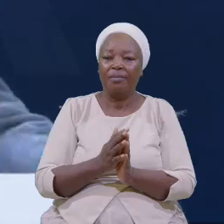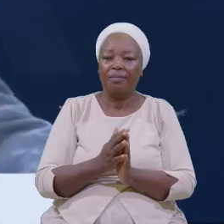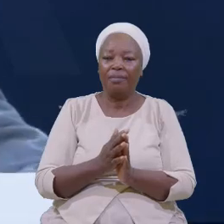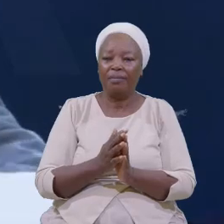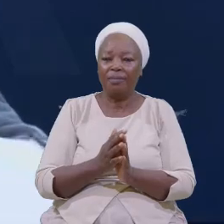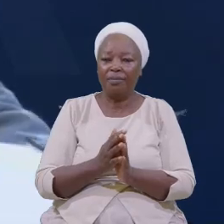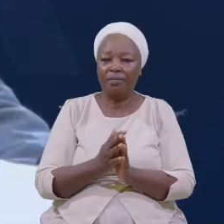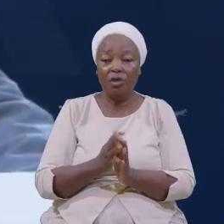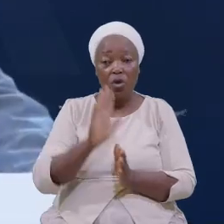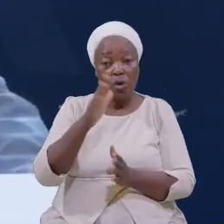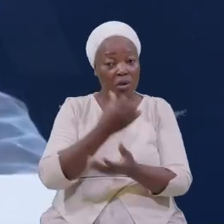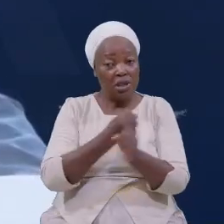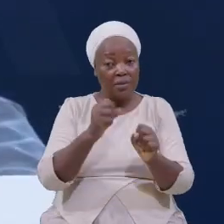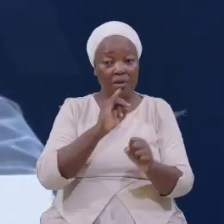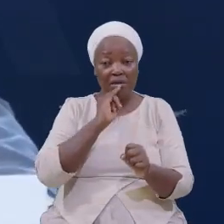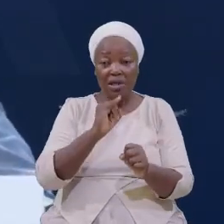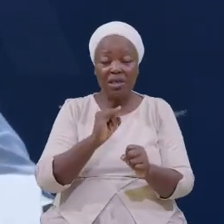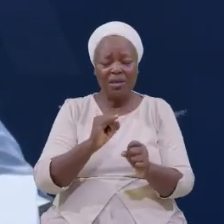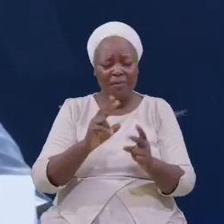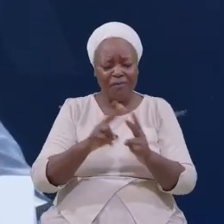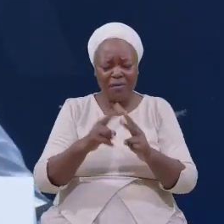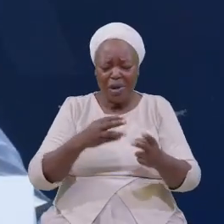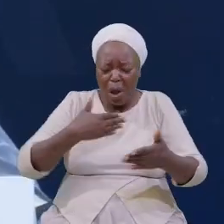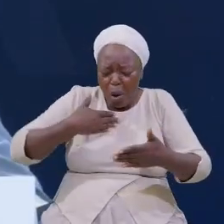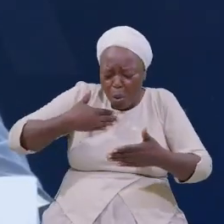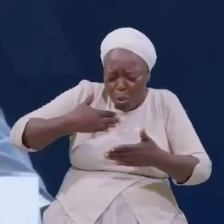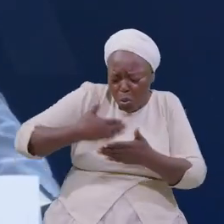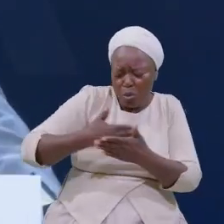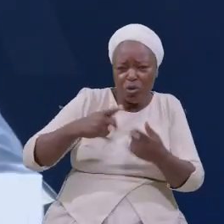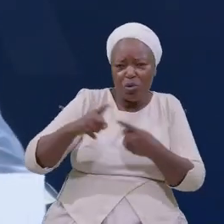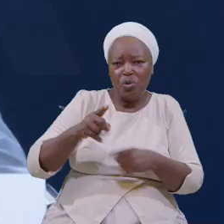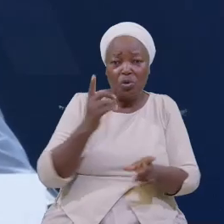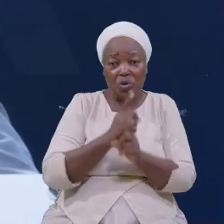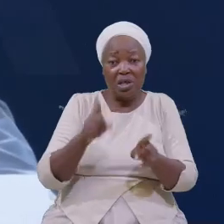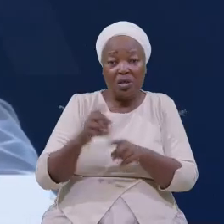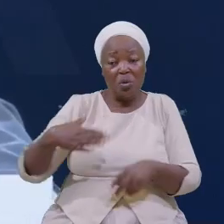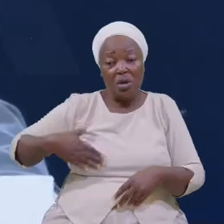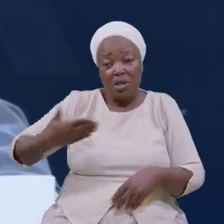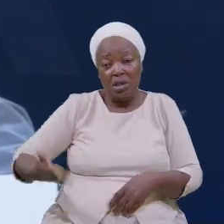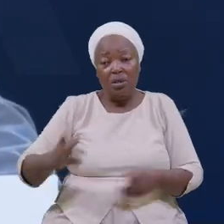Your salvation is as near as your willingness to be saved.